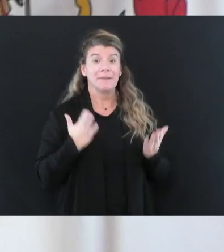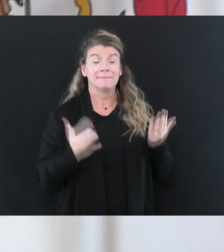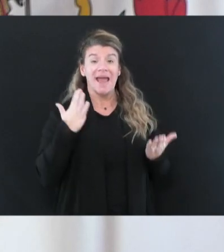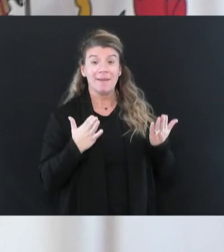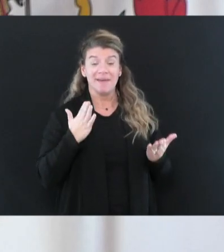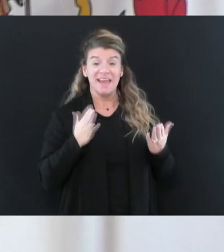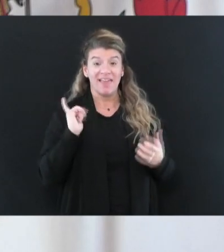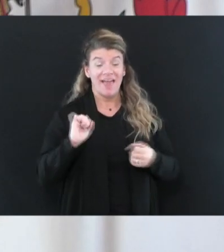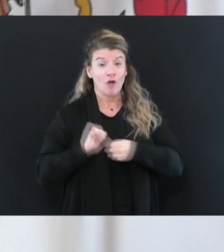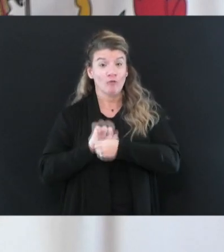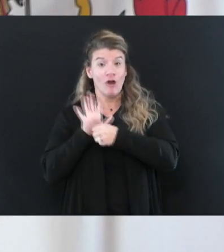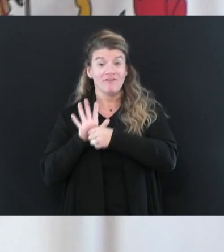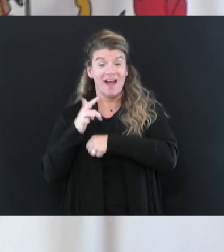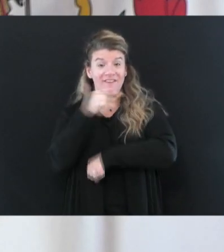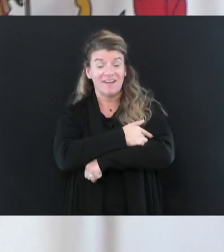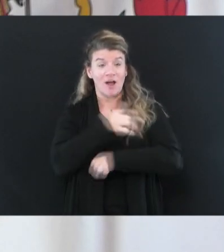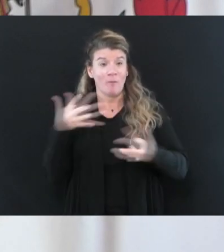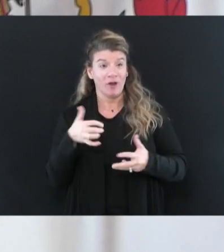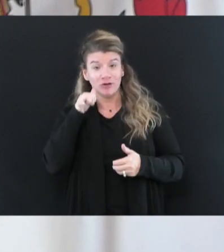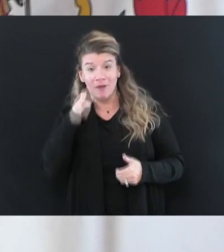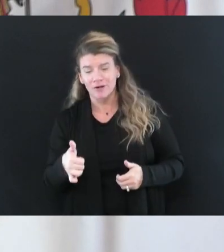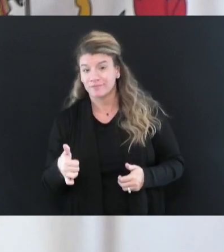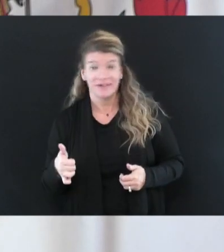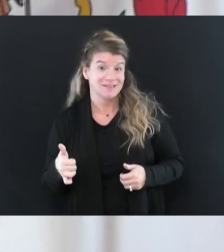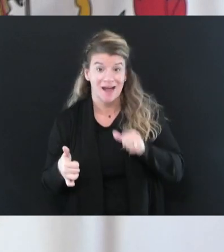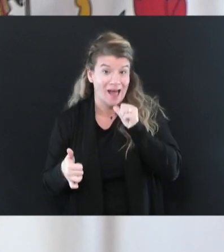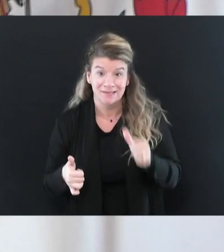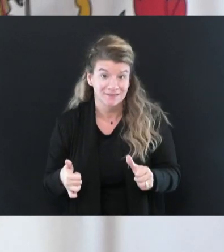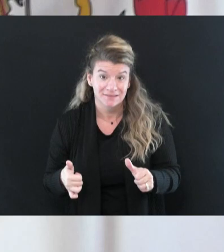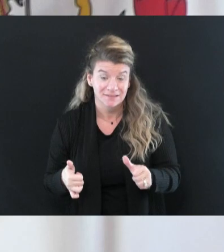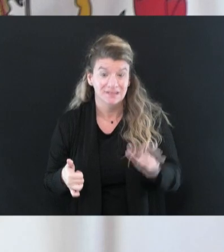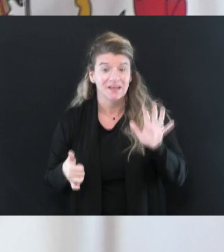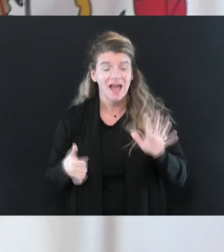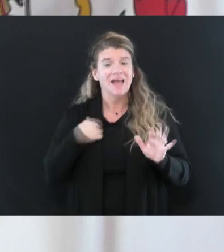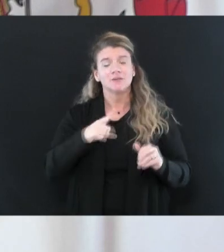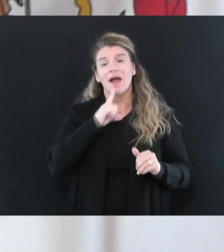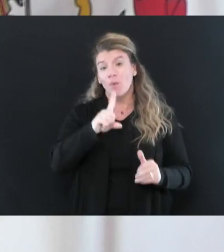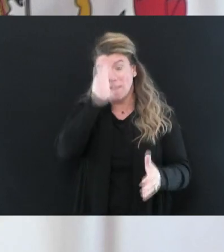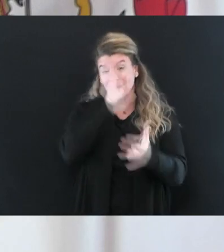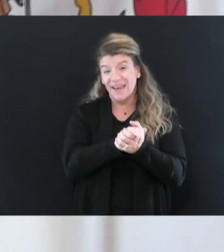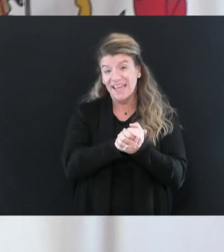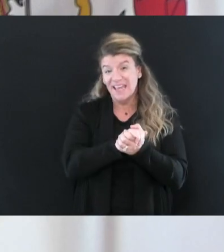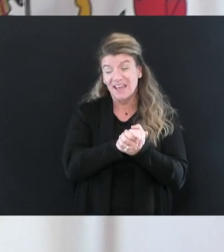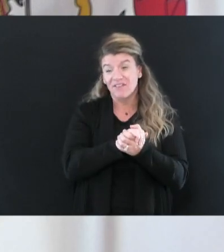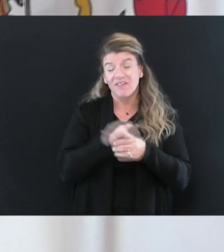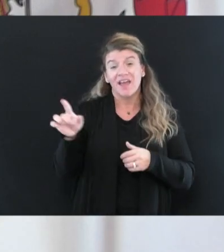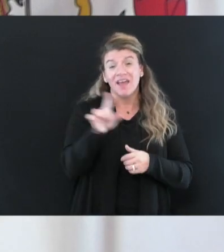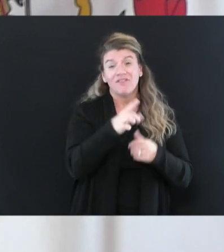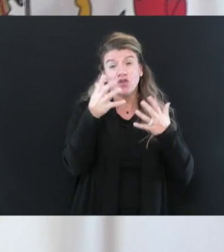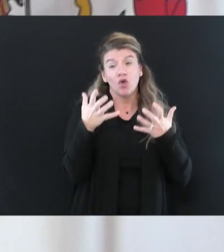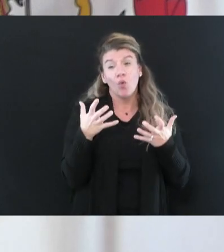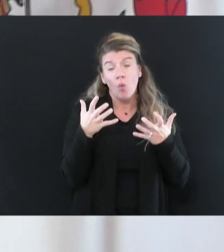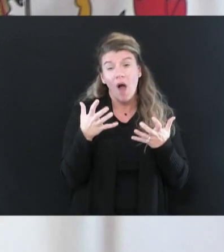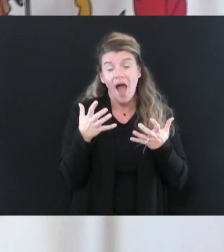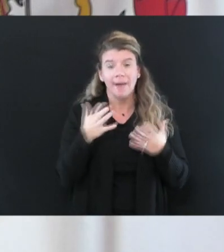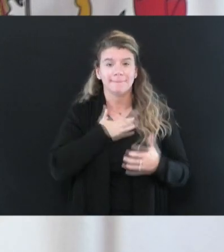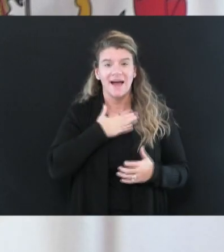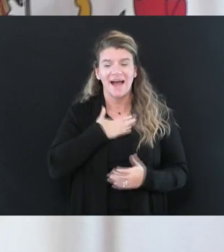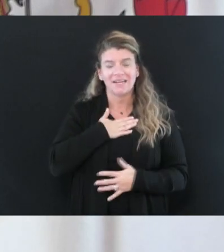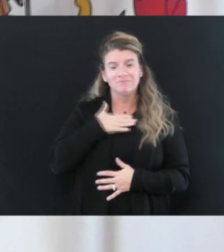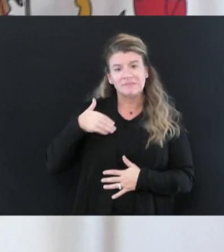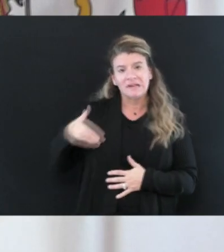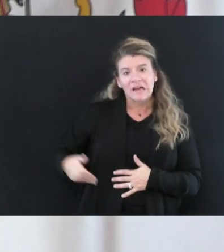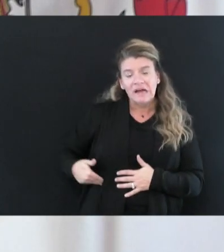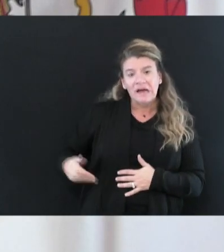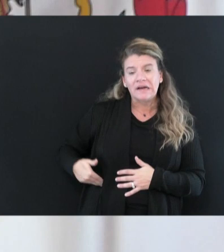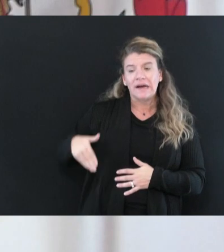here tomorrow, it's not going to be here tomorrow. And I really believe if you want the inside baseball from me, here's